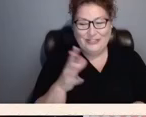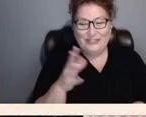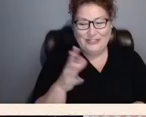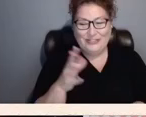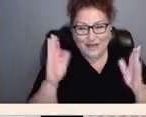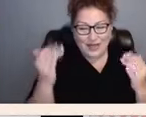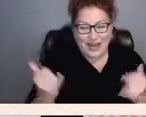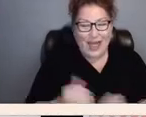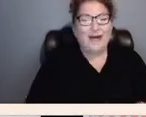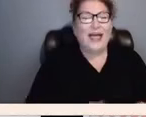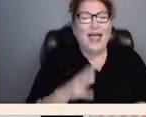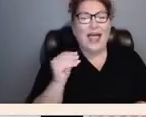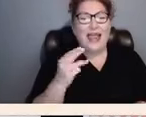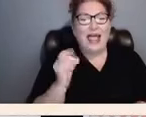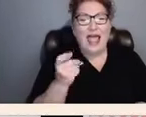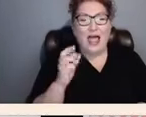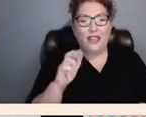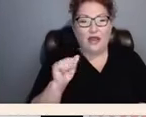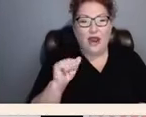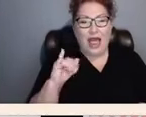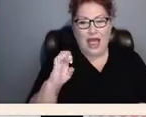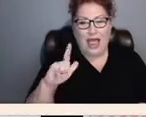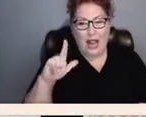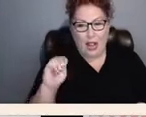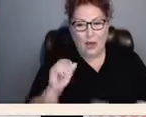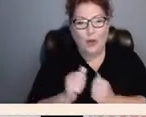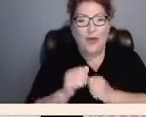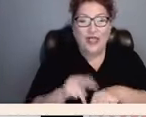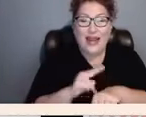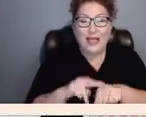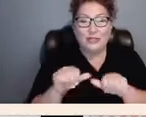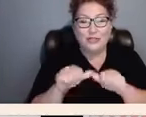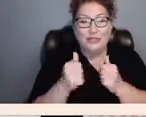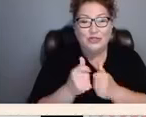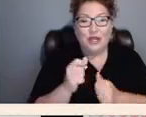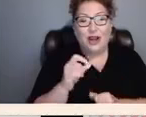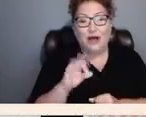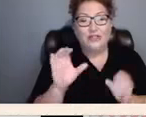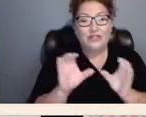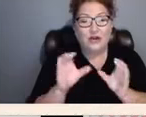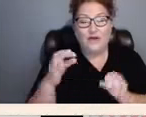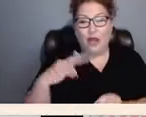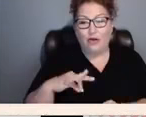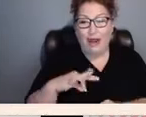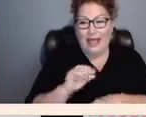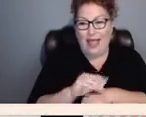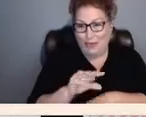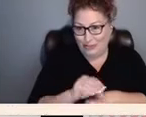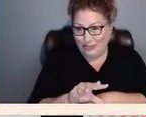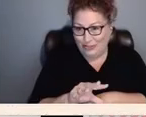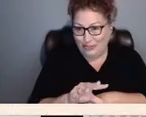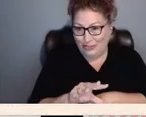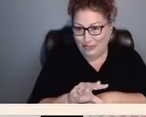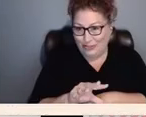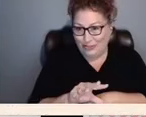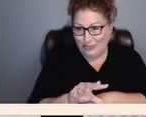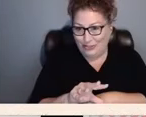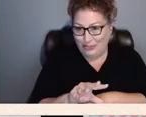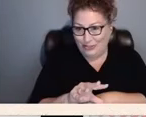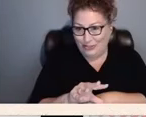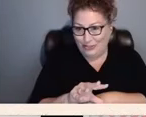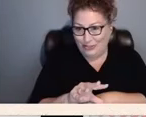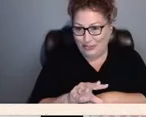and Heather Aiello with the National Association of Certified Credit Counselors. So we're a pretty live and active group,